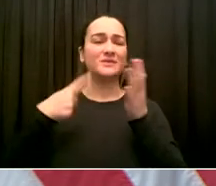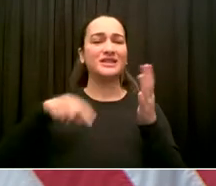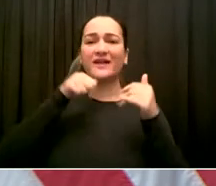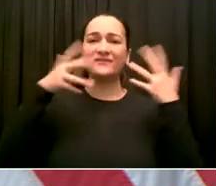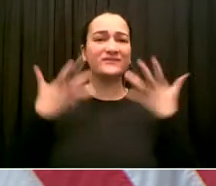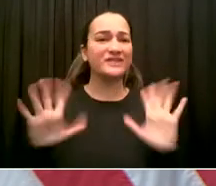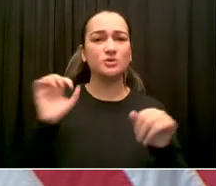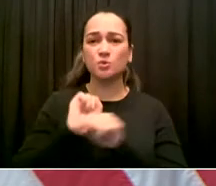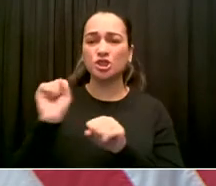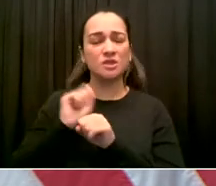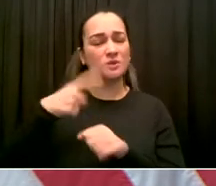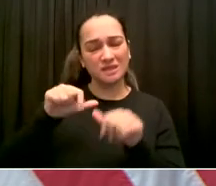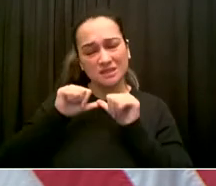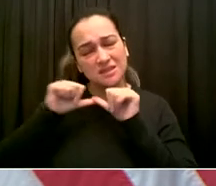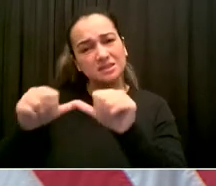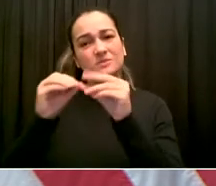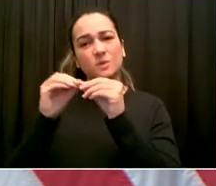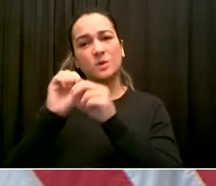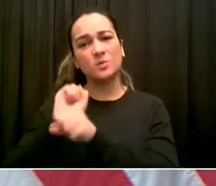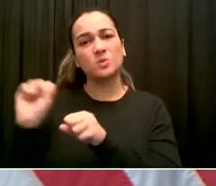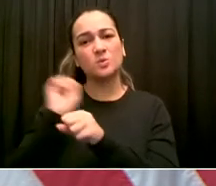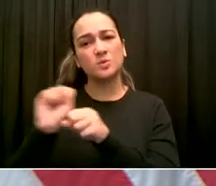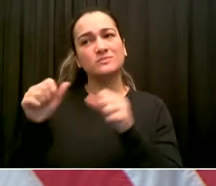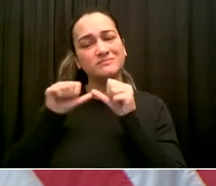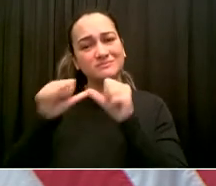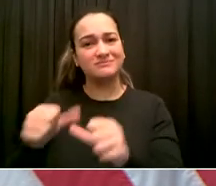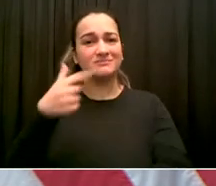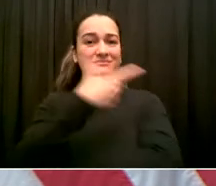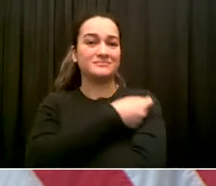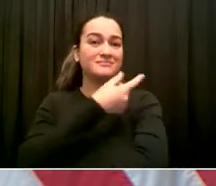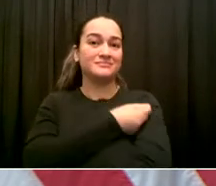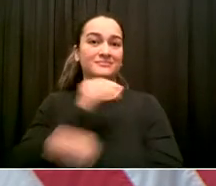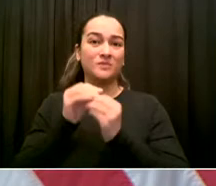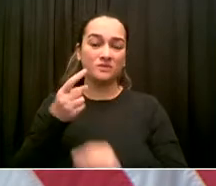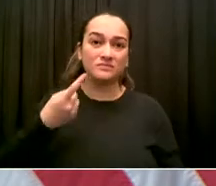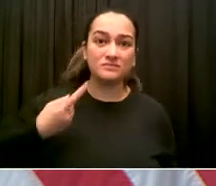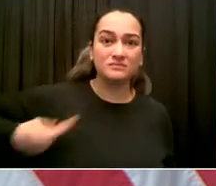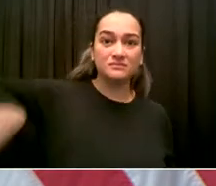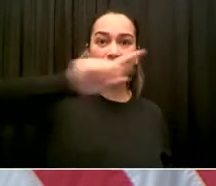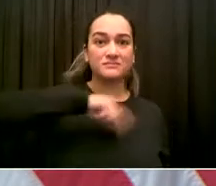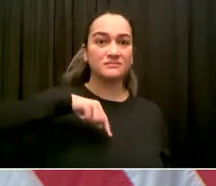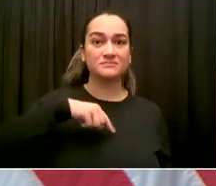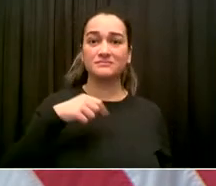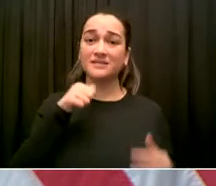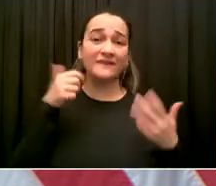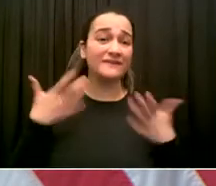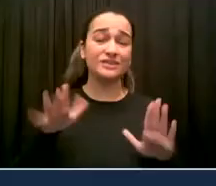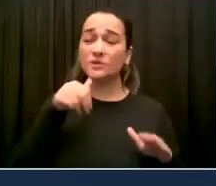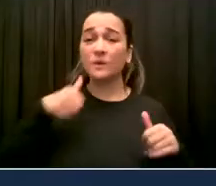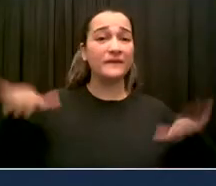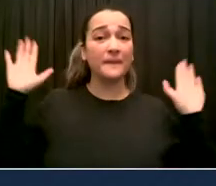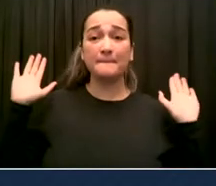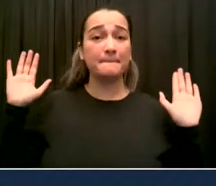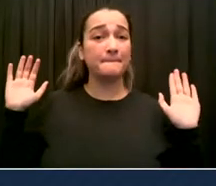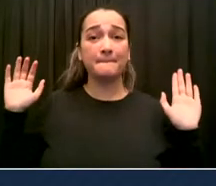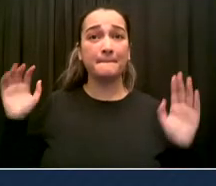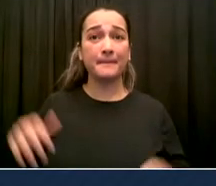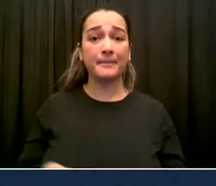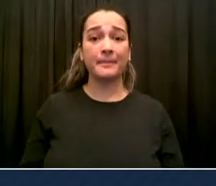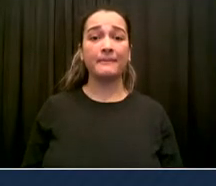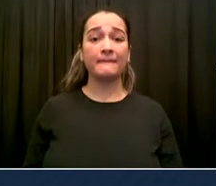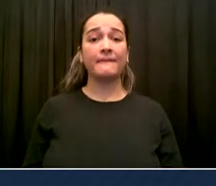continue to follow the public health guidance we've been talking about for so long now. Wear a mask, maintain distance